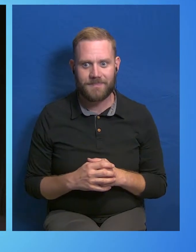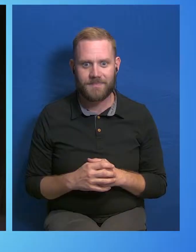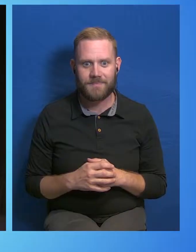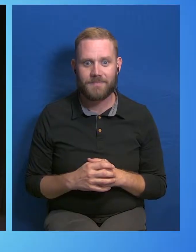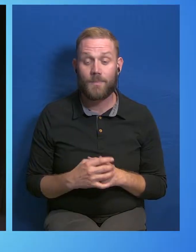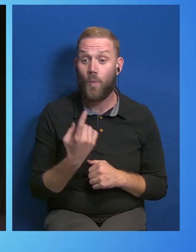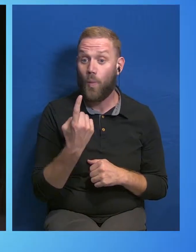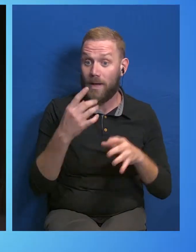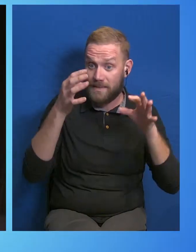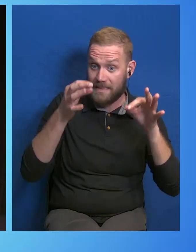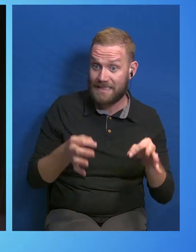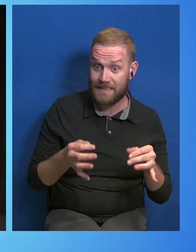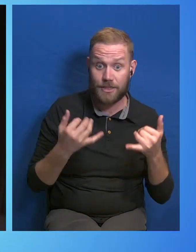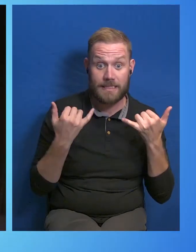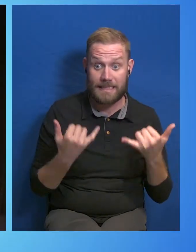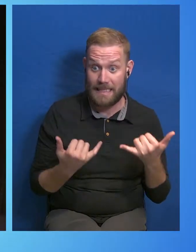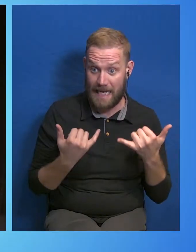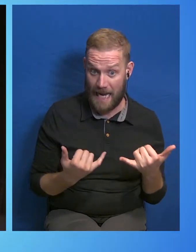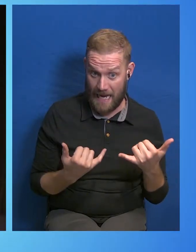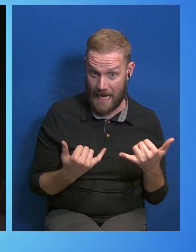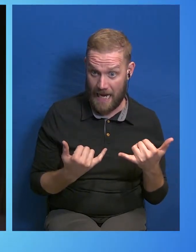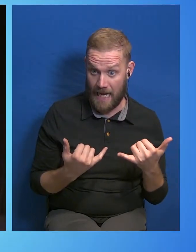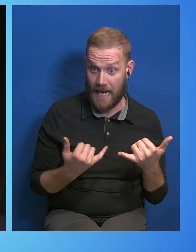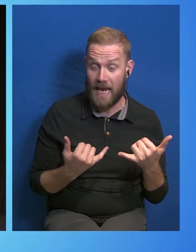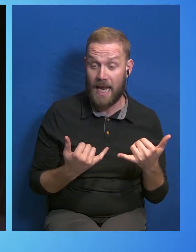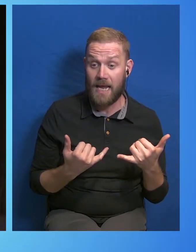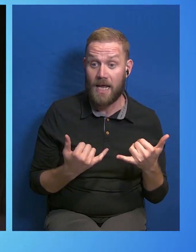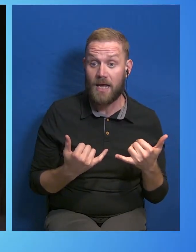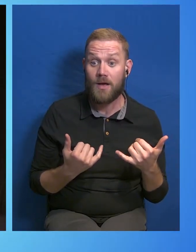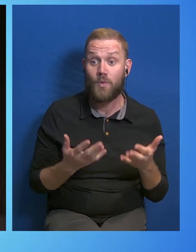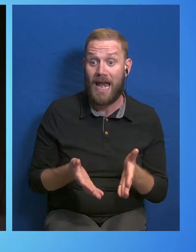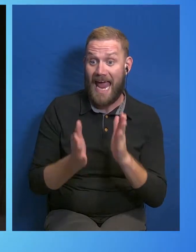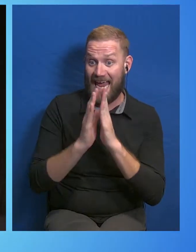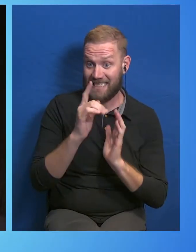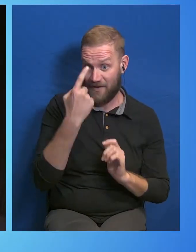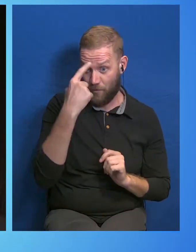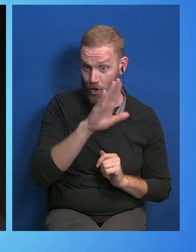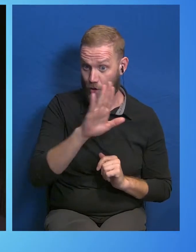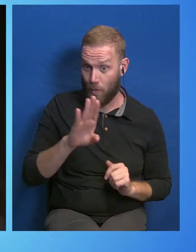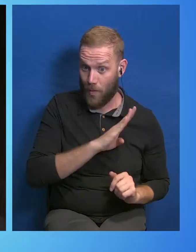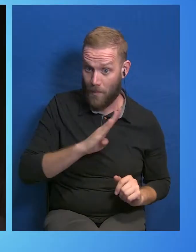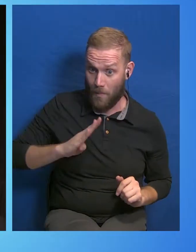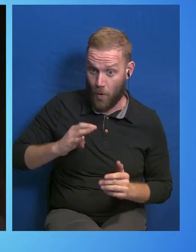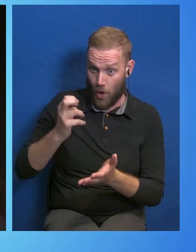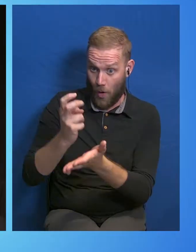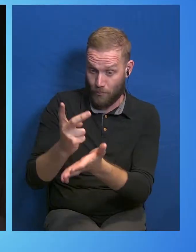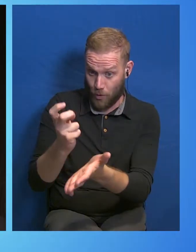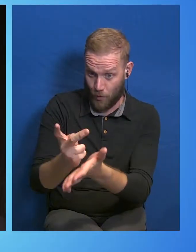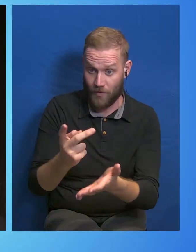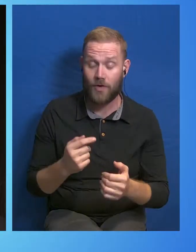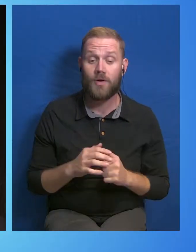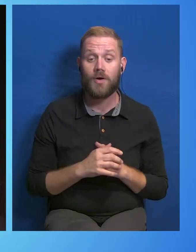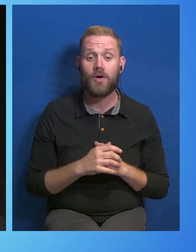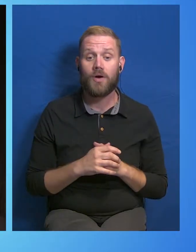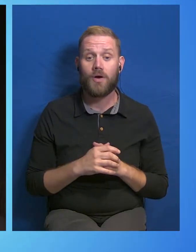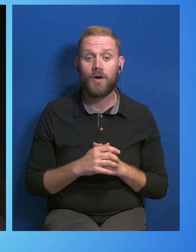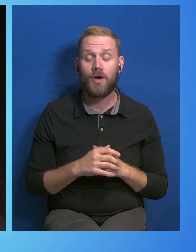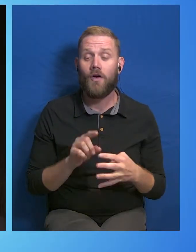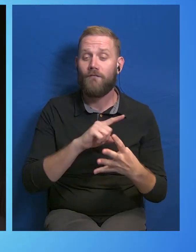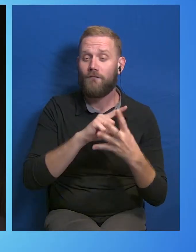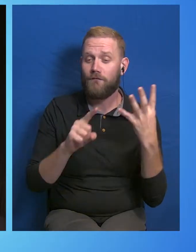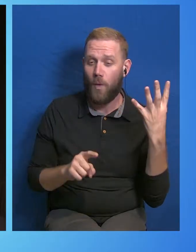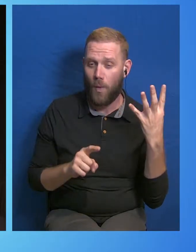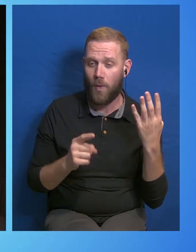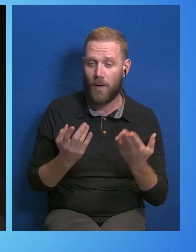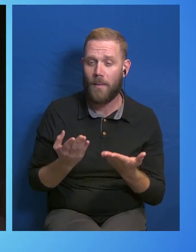One decision today that you will be asked to approve is 4 legislative